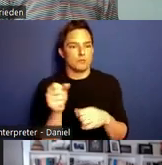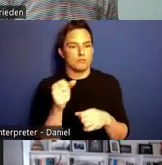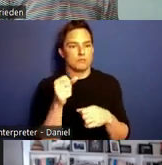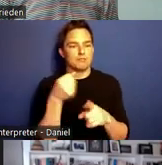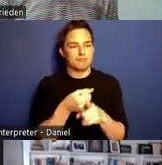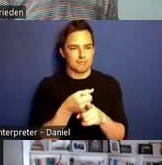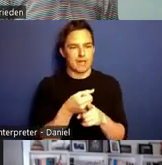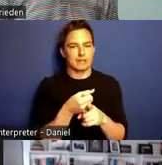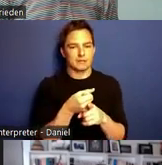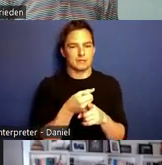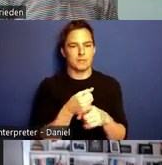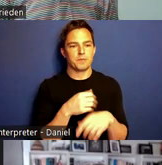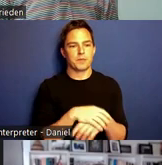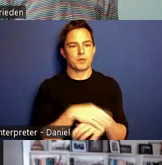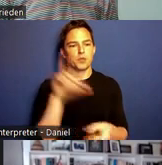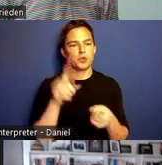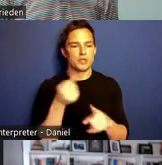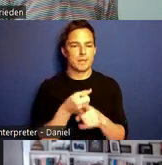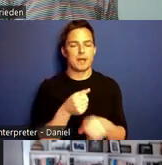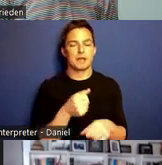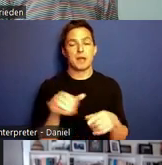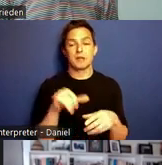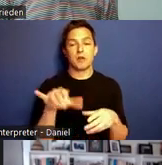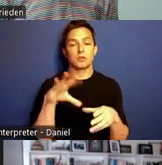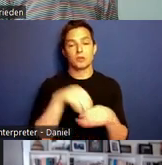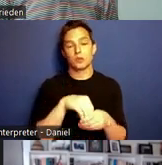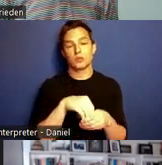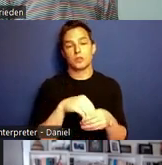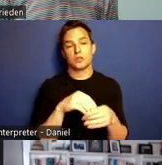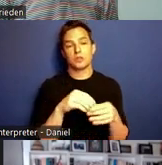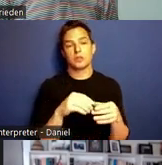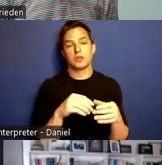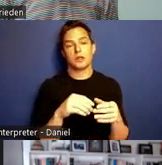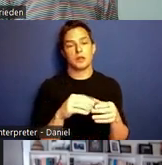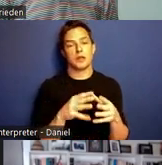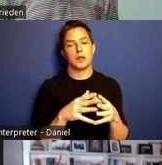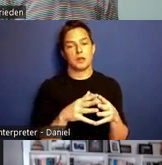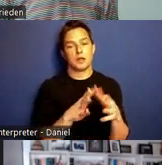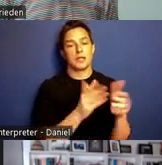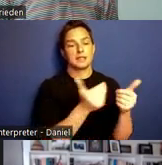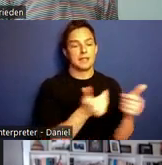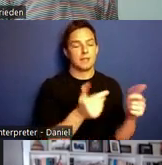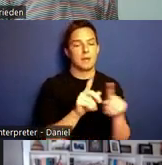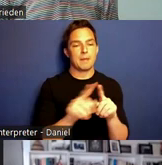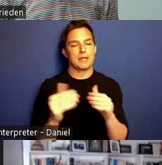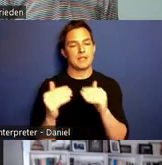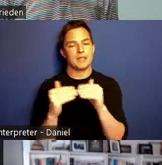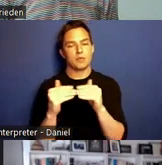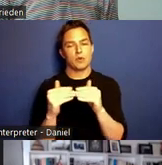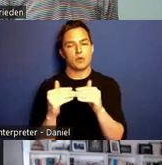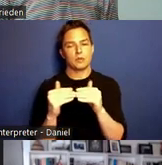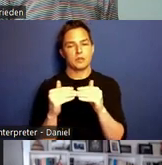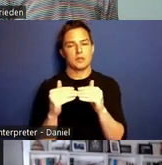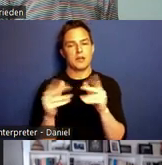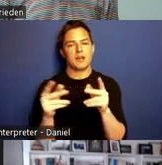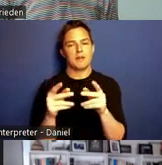impact, and that included references to separate but equal facilities. For example,